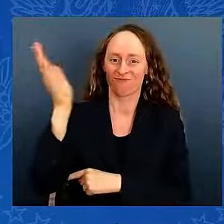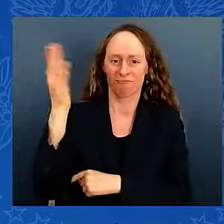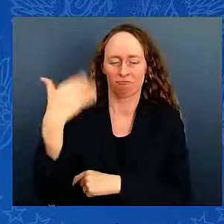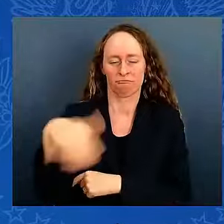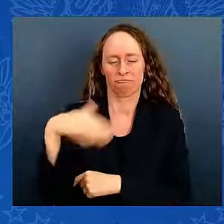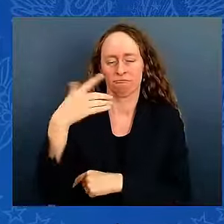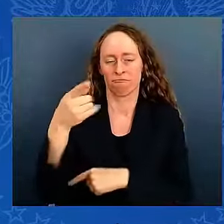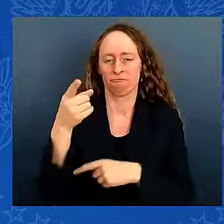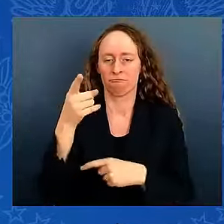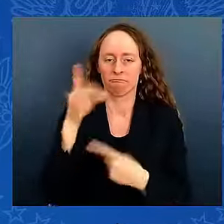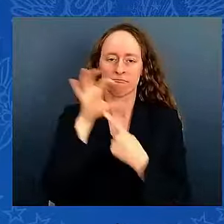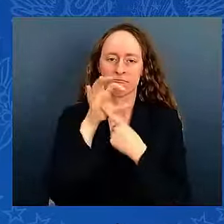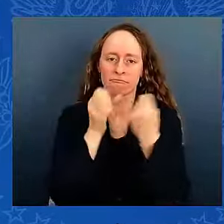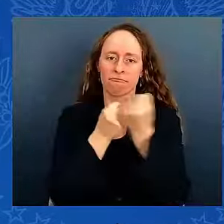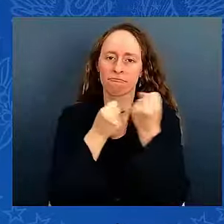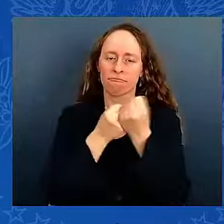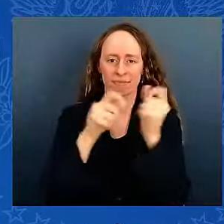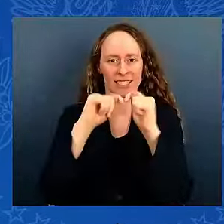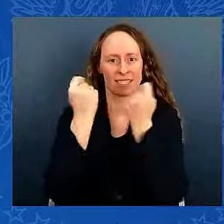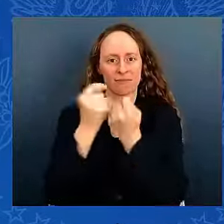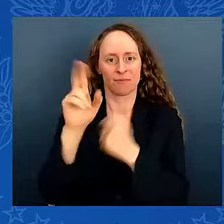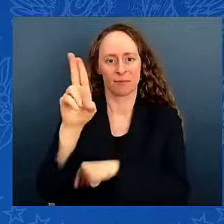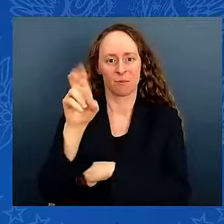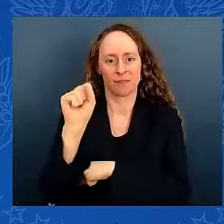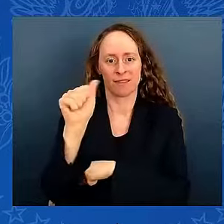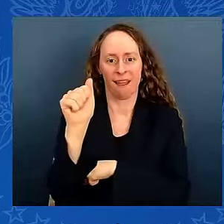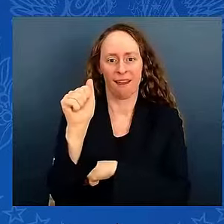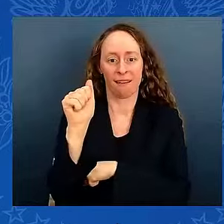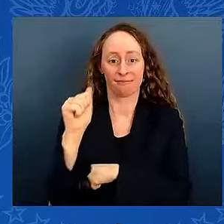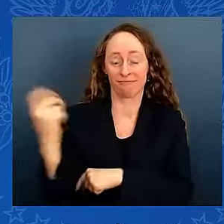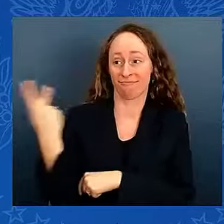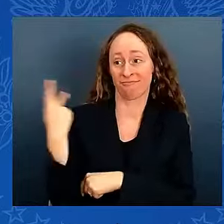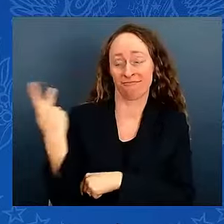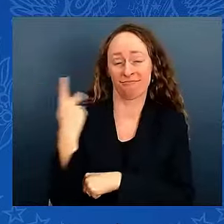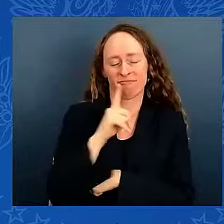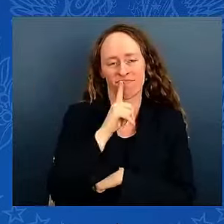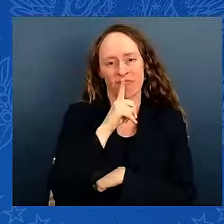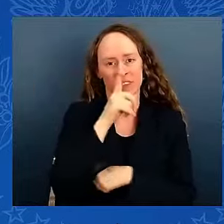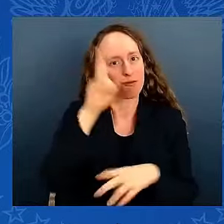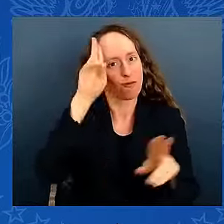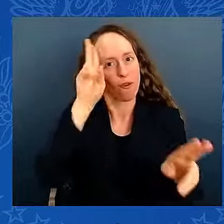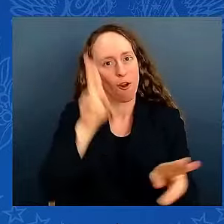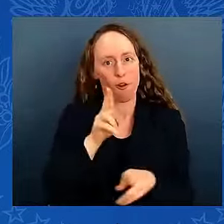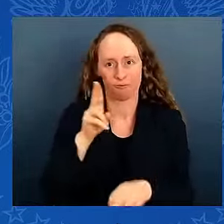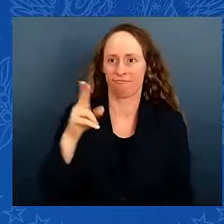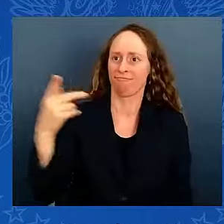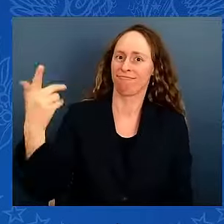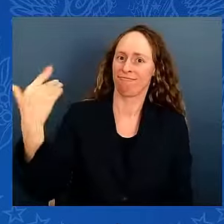absolutely honored to be here to speak to you today to represent the parents of all these amazing athletes.